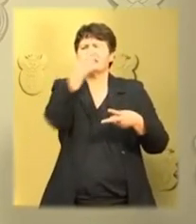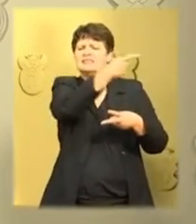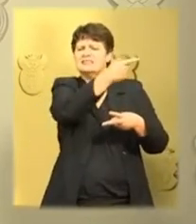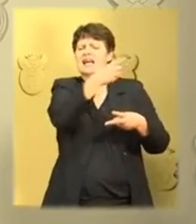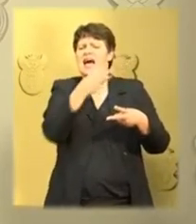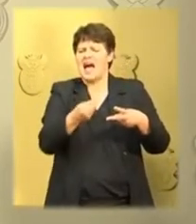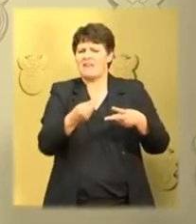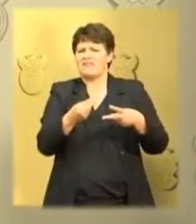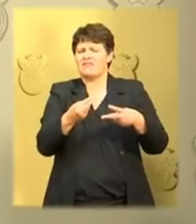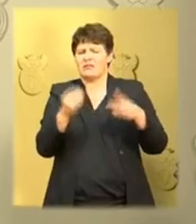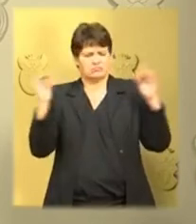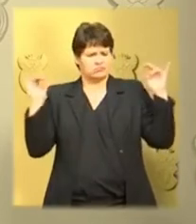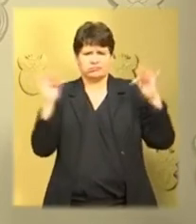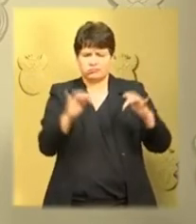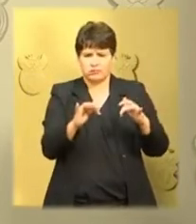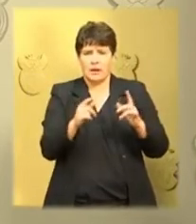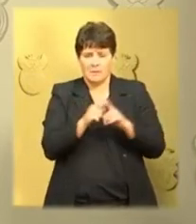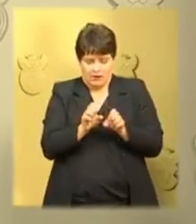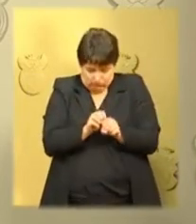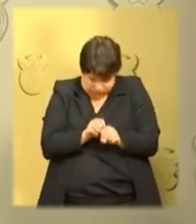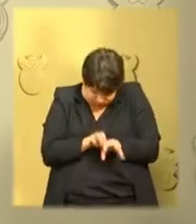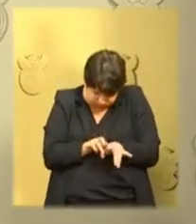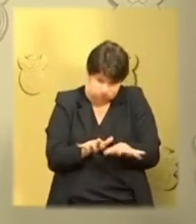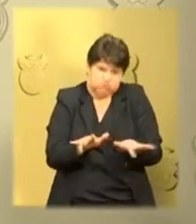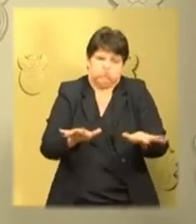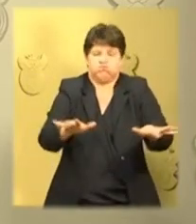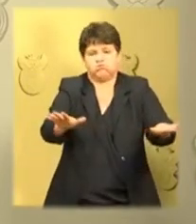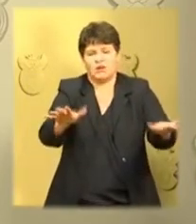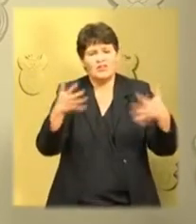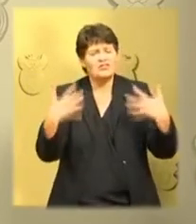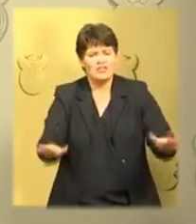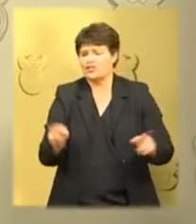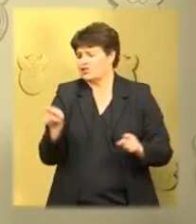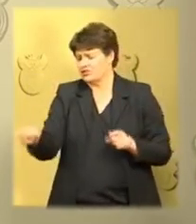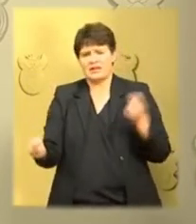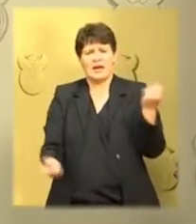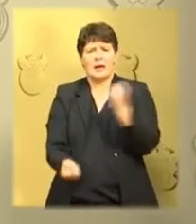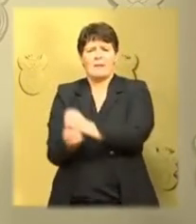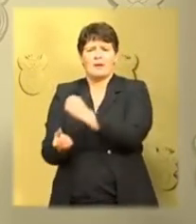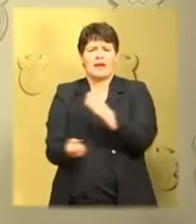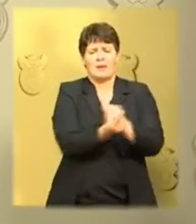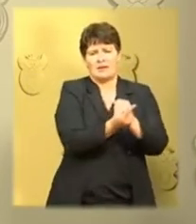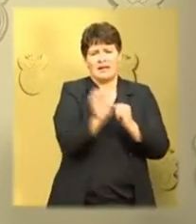contributed to a spate of infections in their respective provinces.